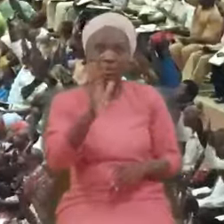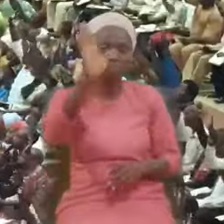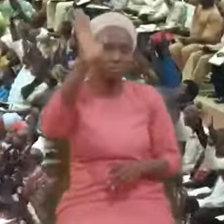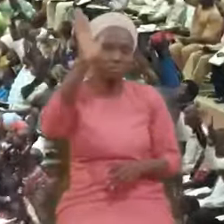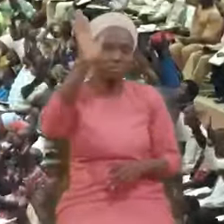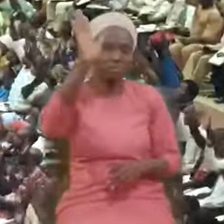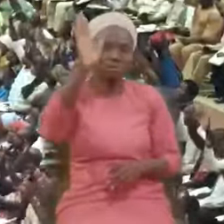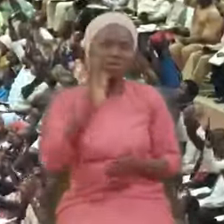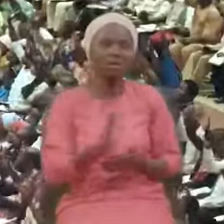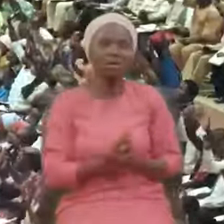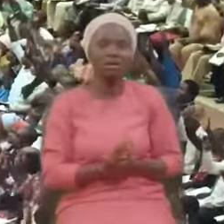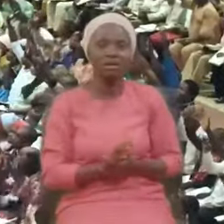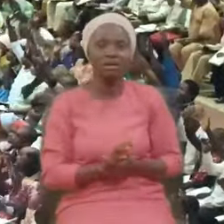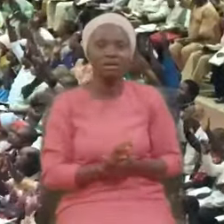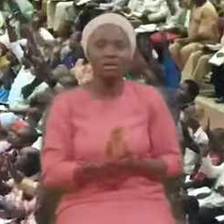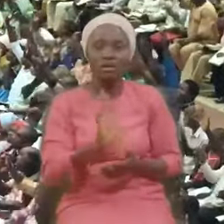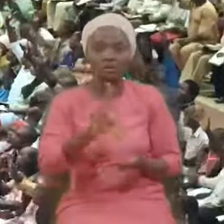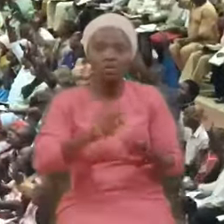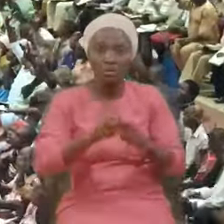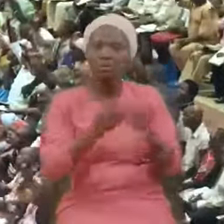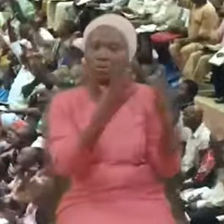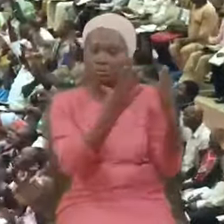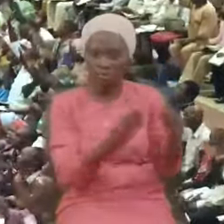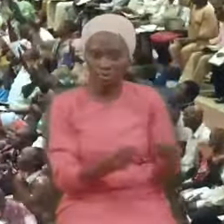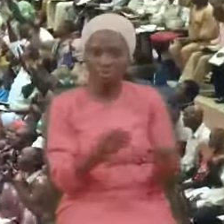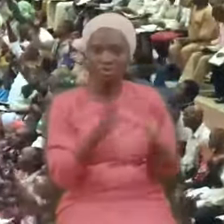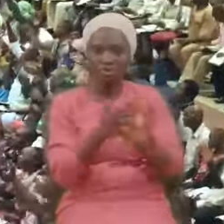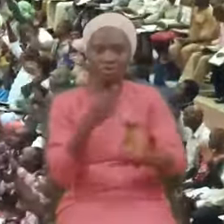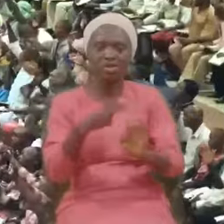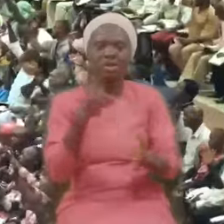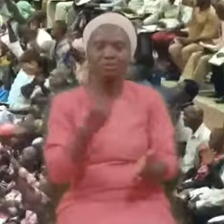there? The problem is solved.